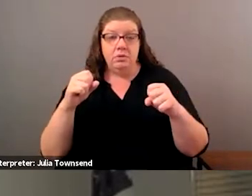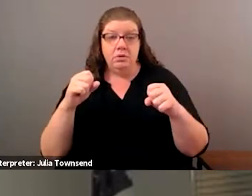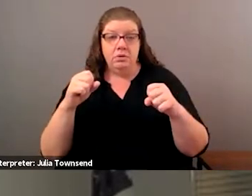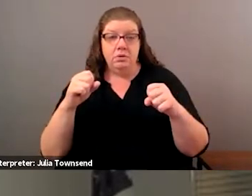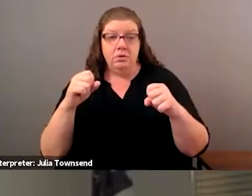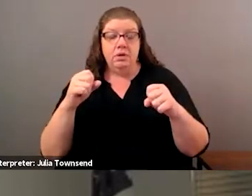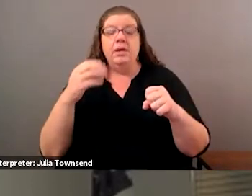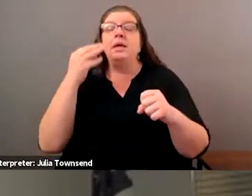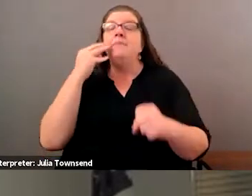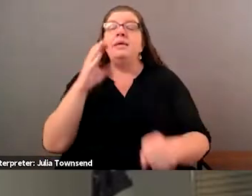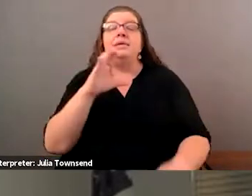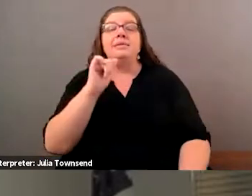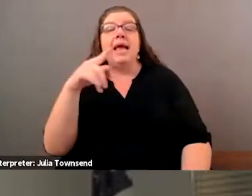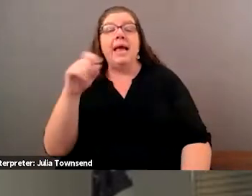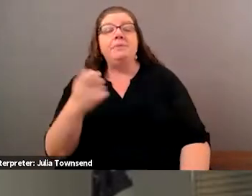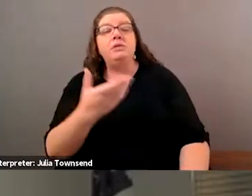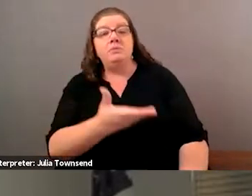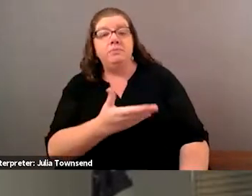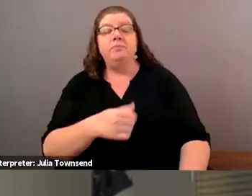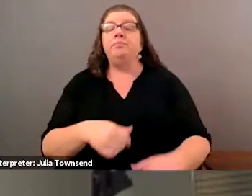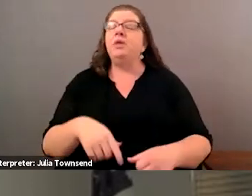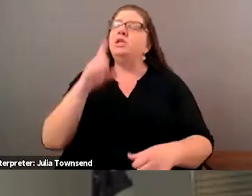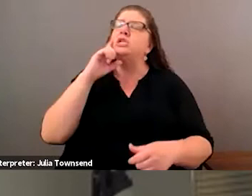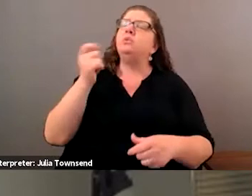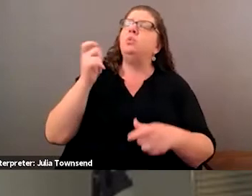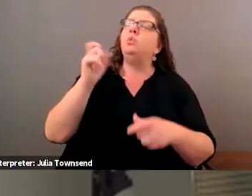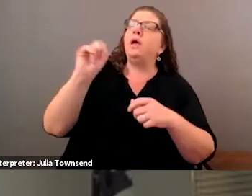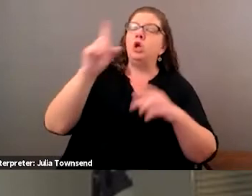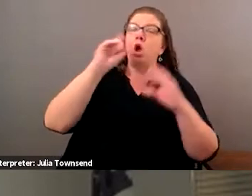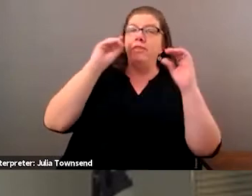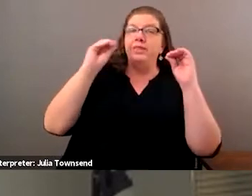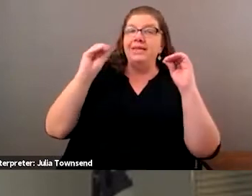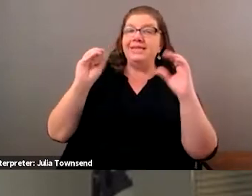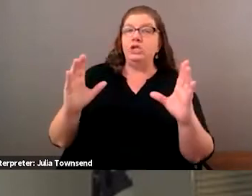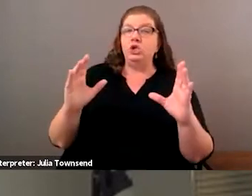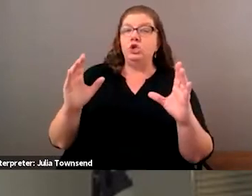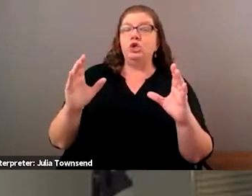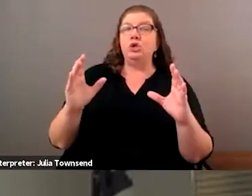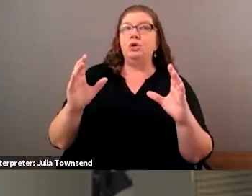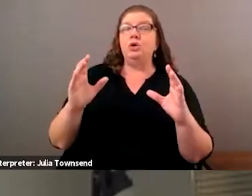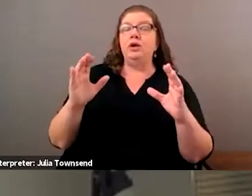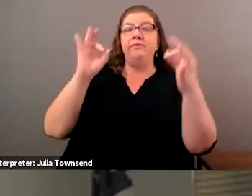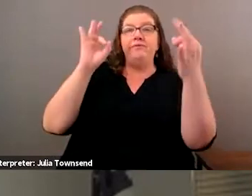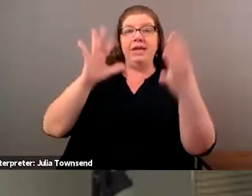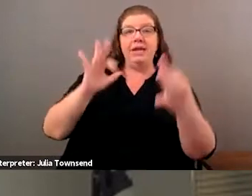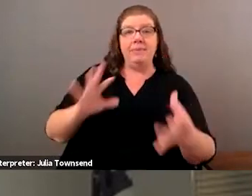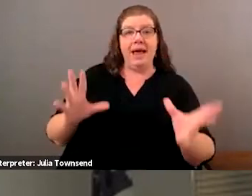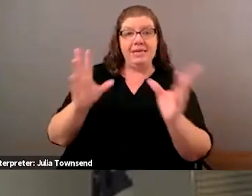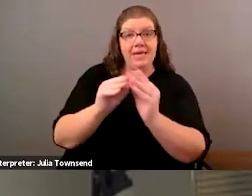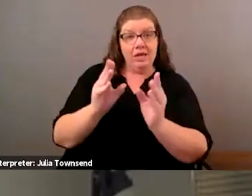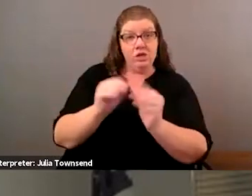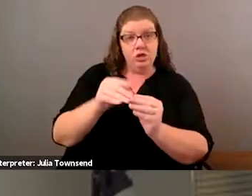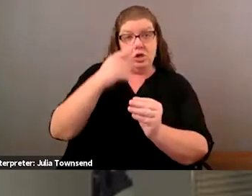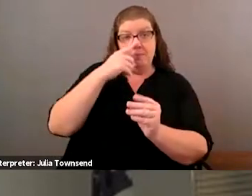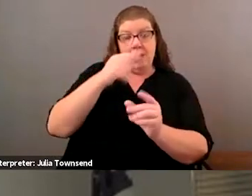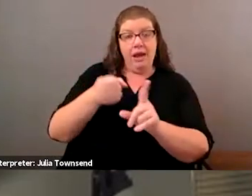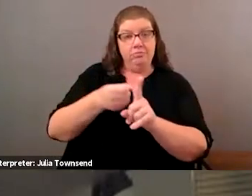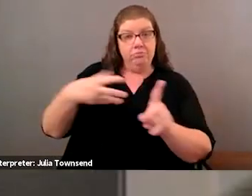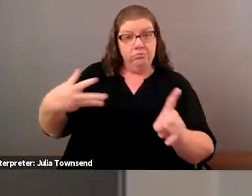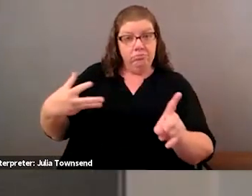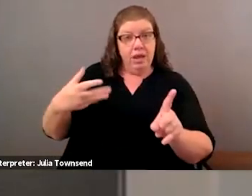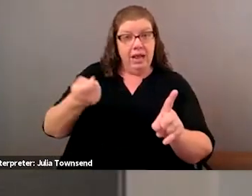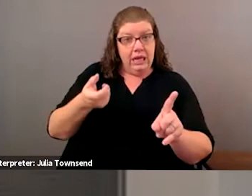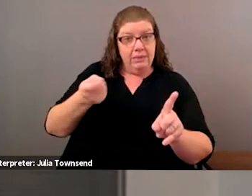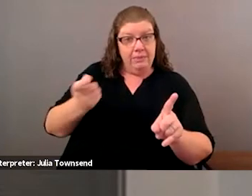Ms. Capps, please. Thank you. Just had a question on the teacher feedback sessions. If you could just elaborate a little bit and